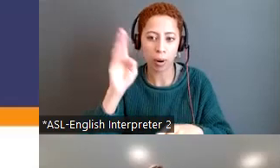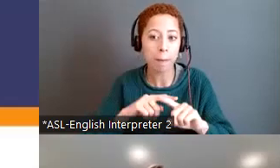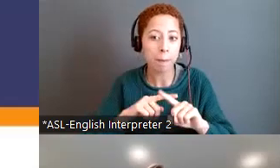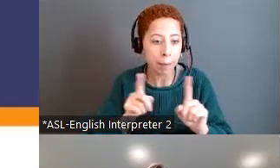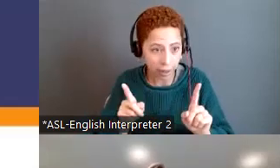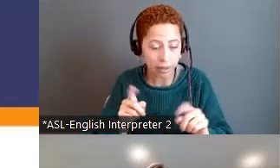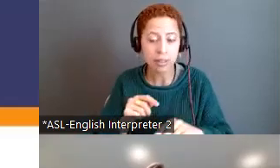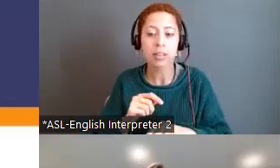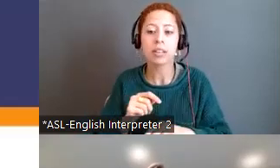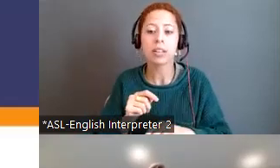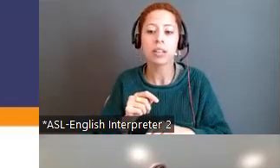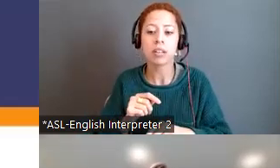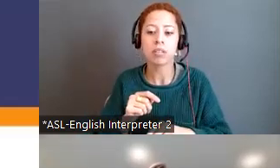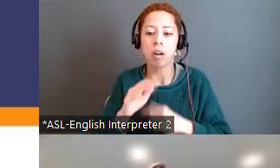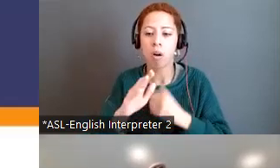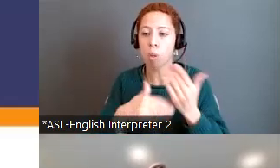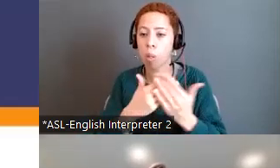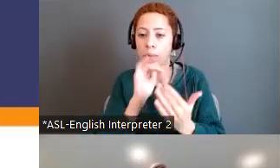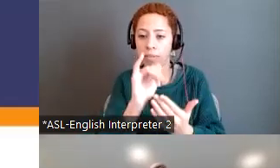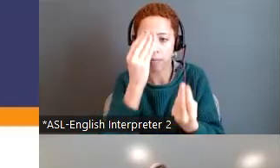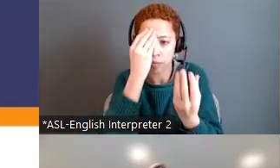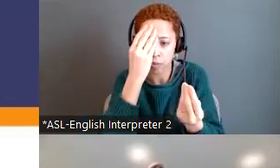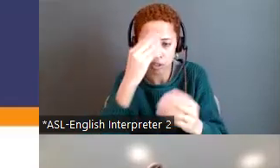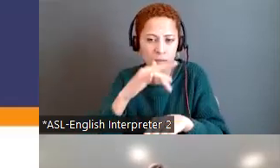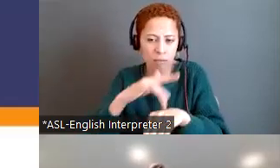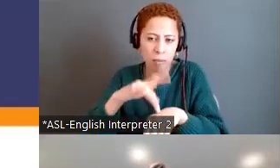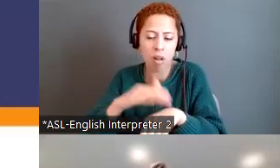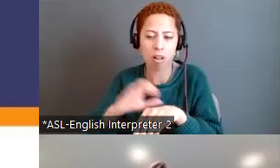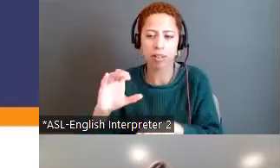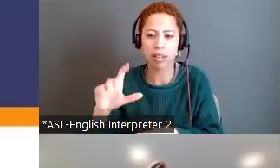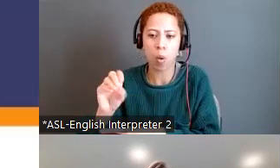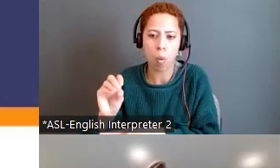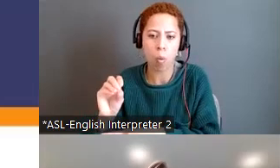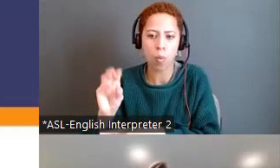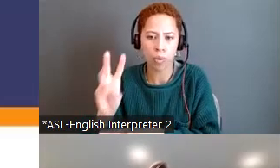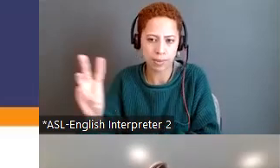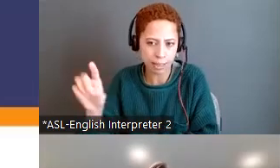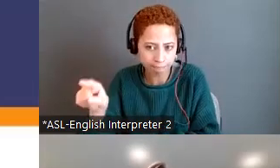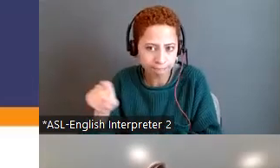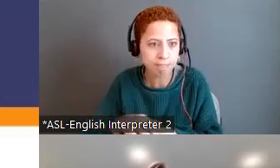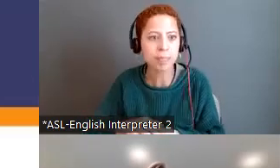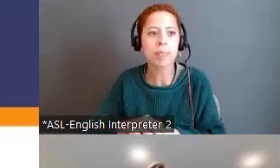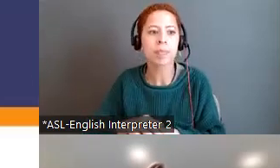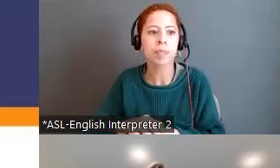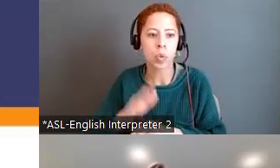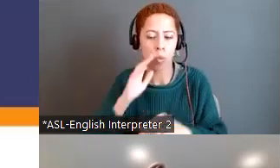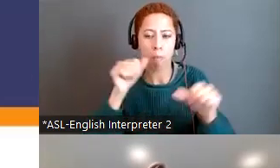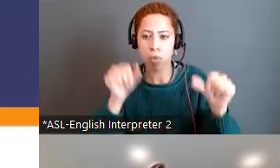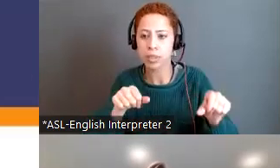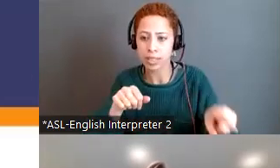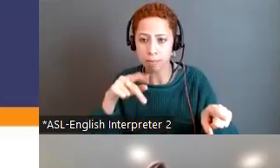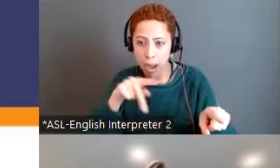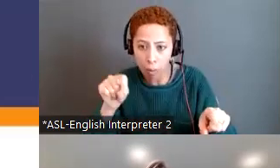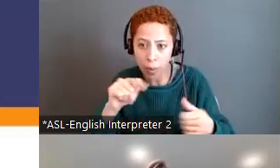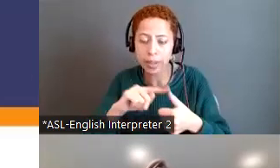for people to know that you can get a lot of this information on the CLEO website. So we will be posting this PowerPoint as a PDF,